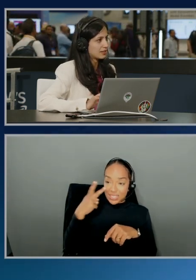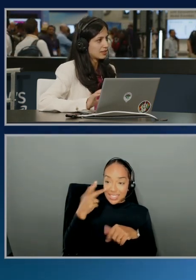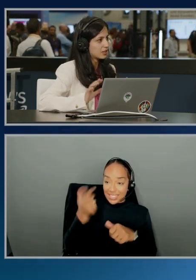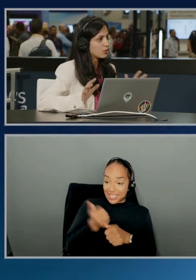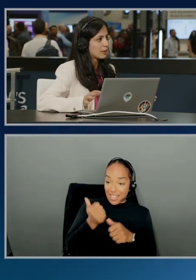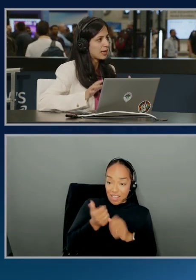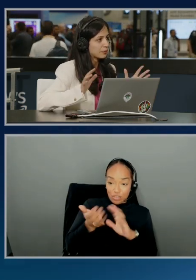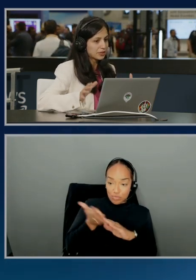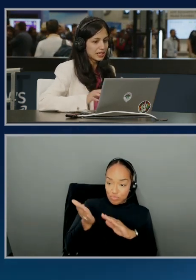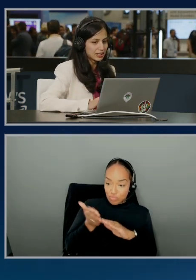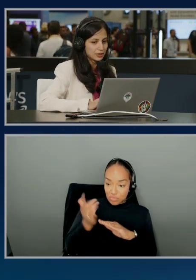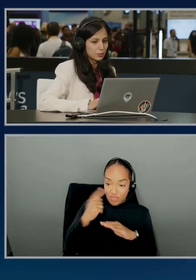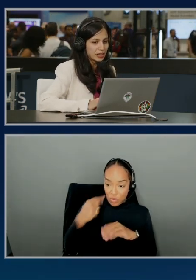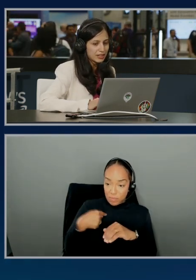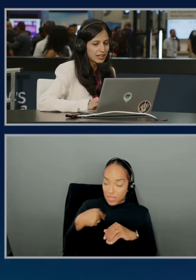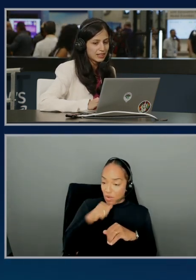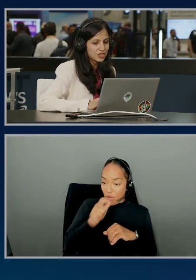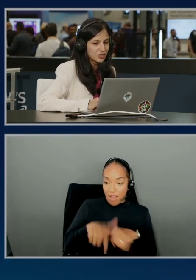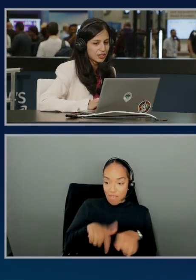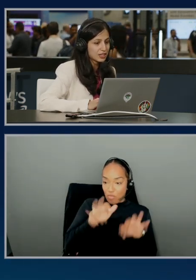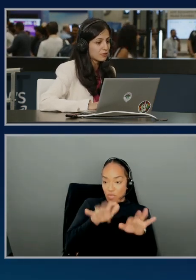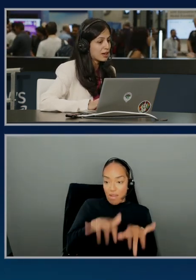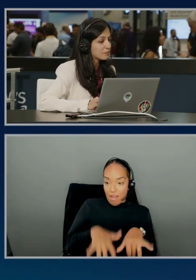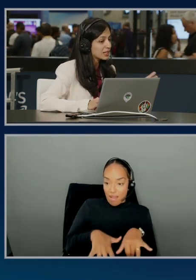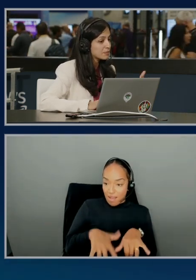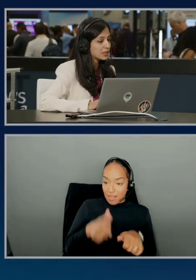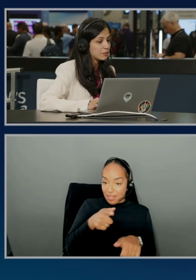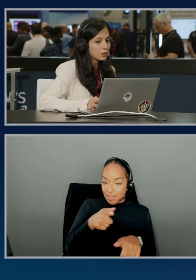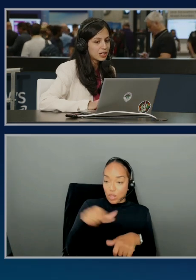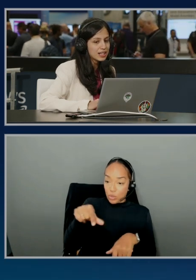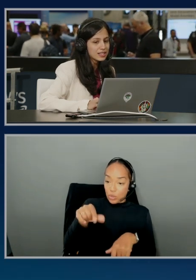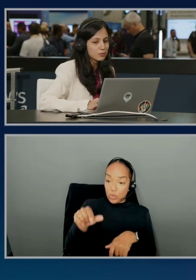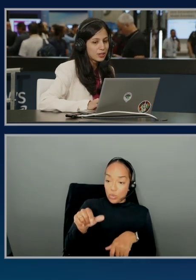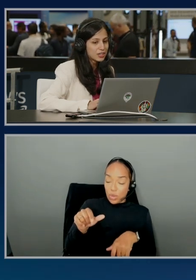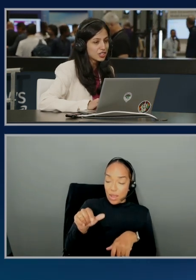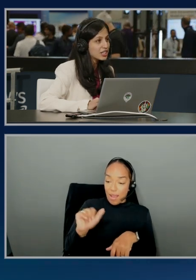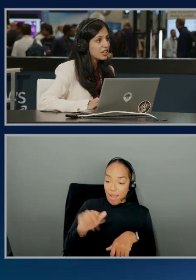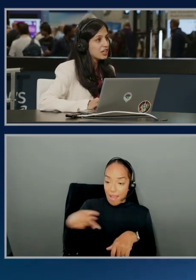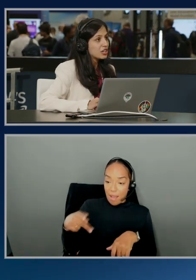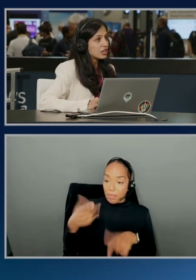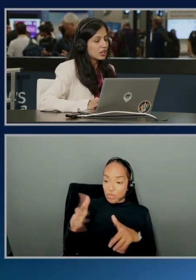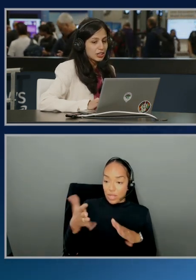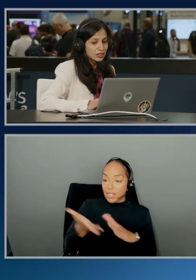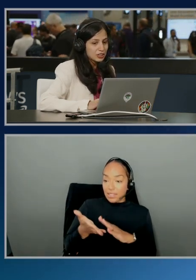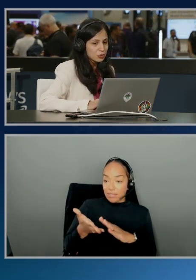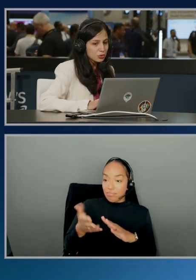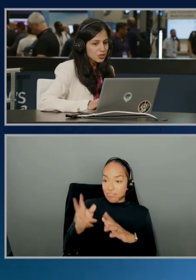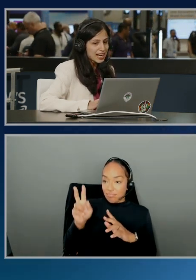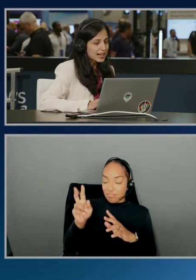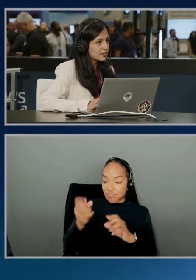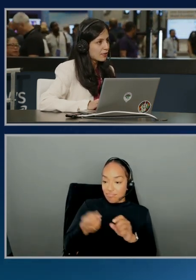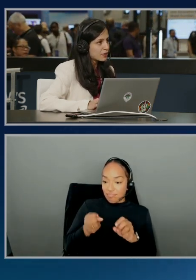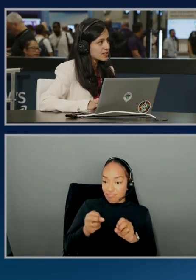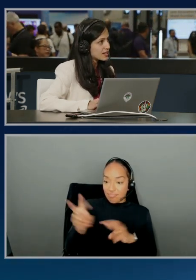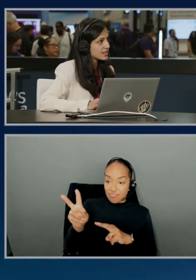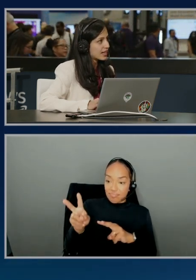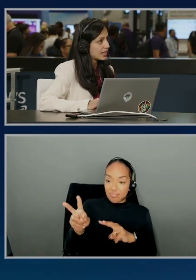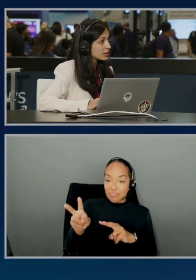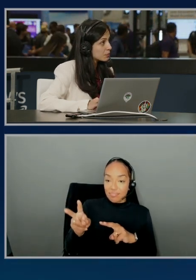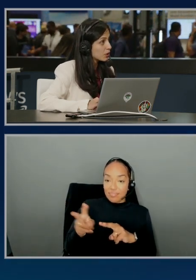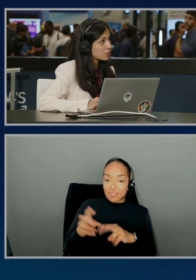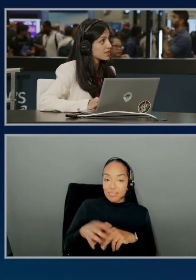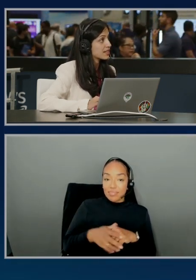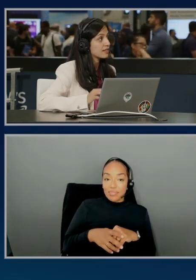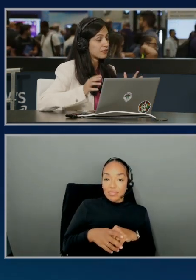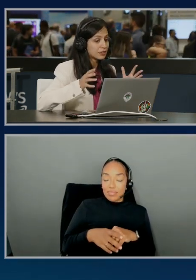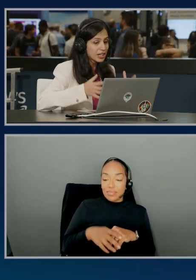it. The Q app creator went ahead and generated. If I had multiple input cards, it would actually do those at references in